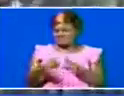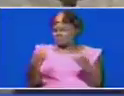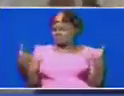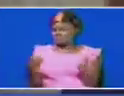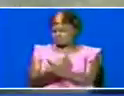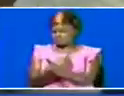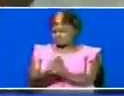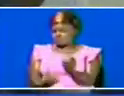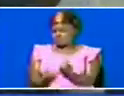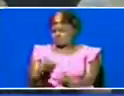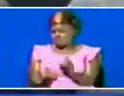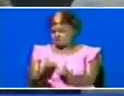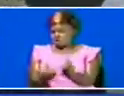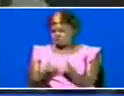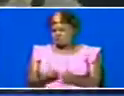brewing.